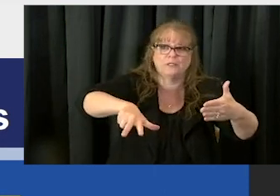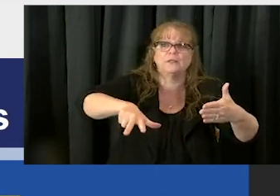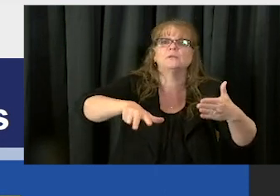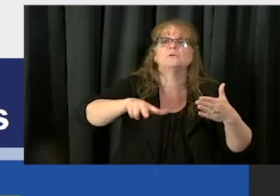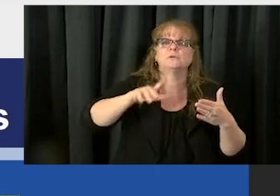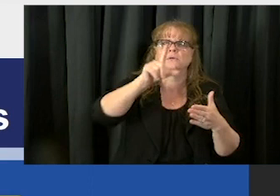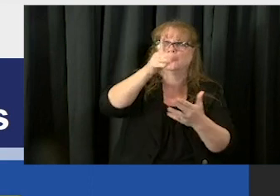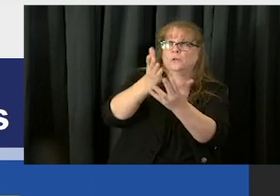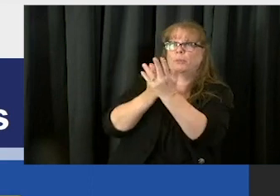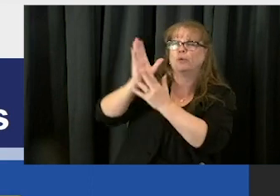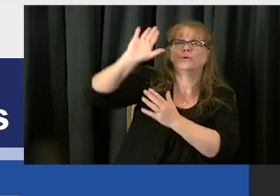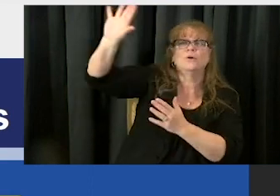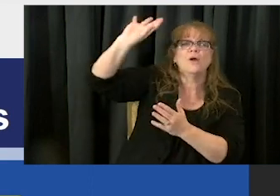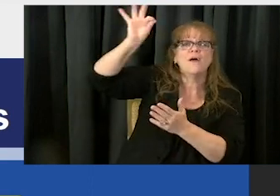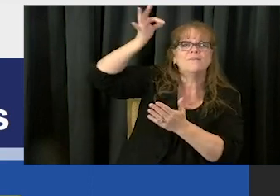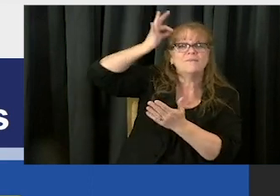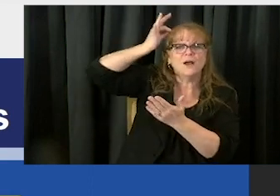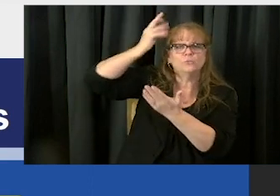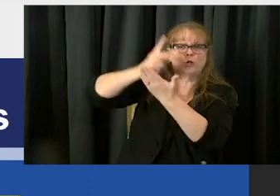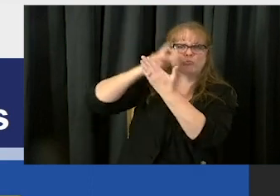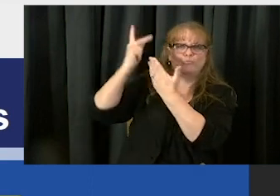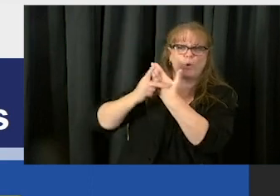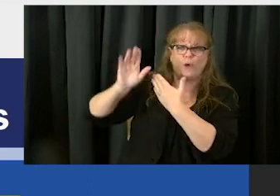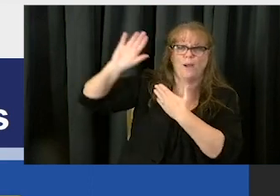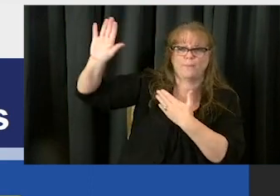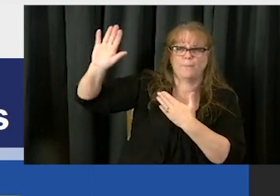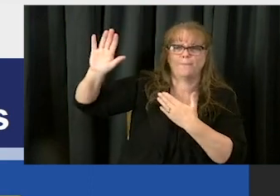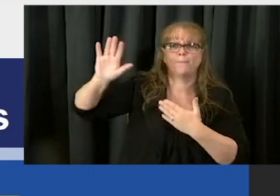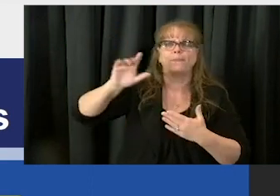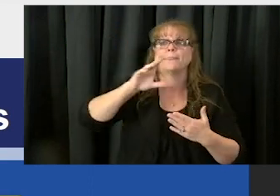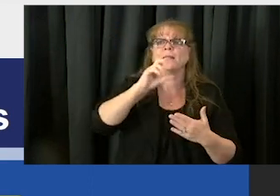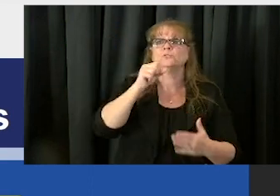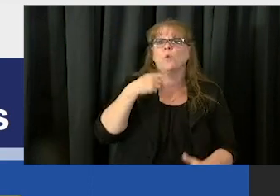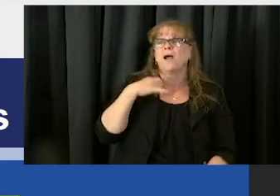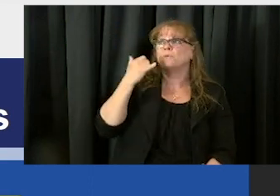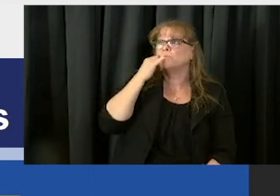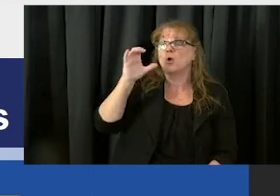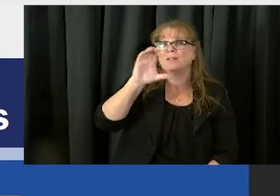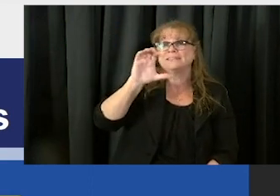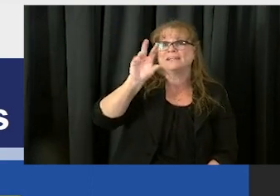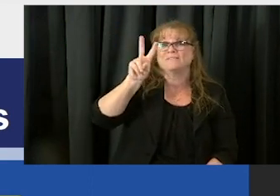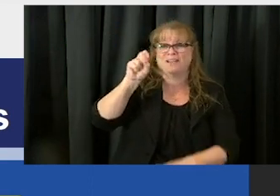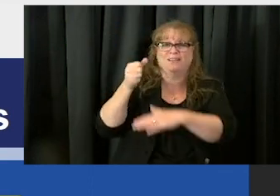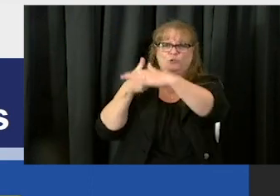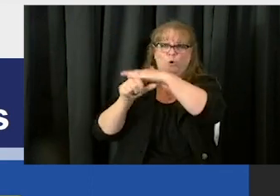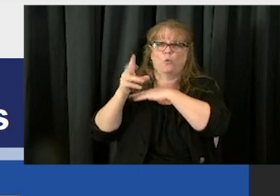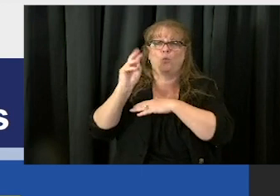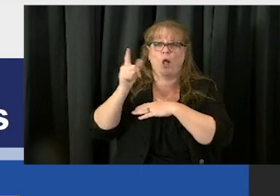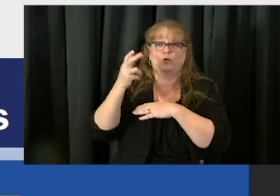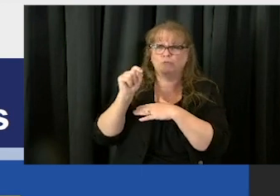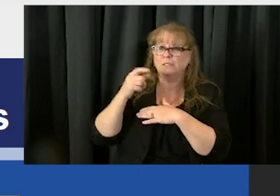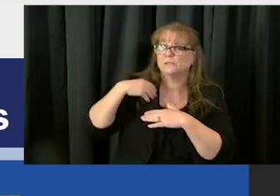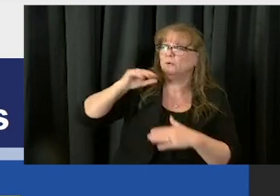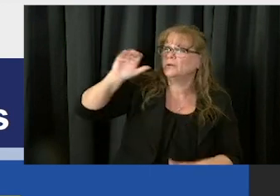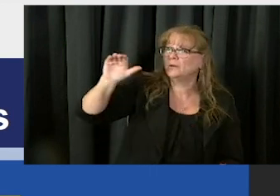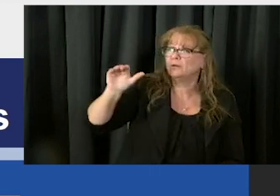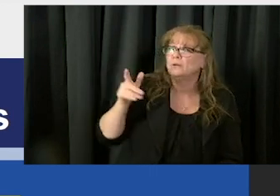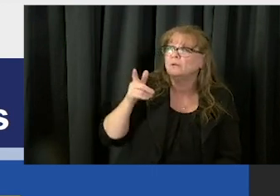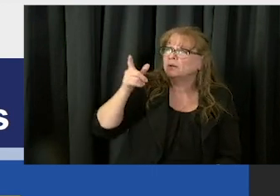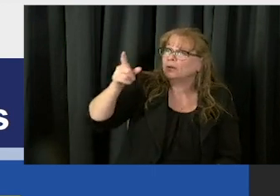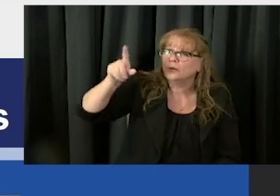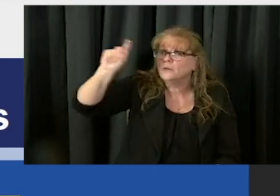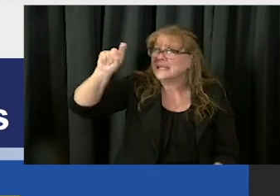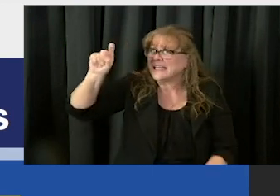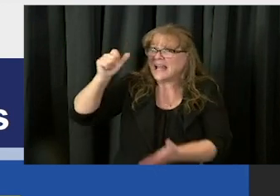continue to make sure that they get any support they need from us to complete the successful inoculation of the staff and the residents